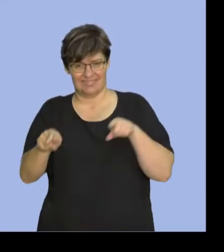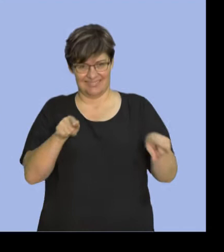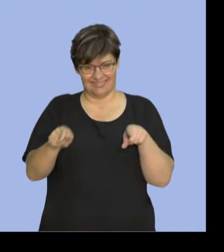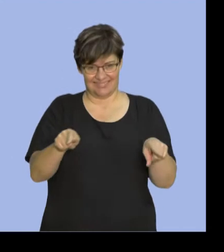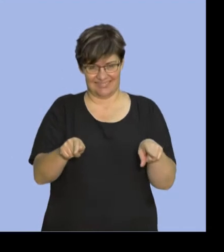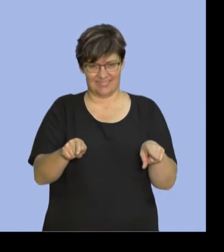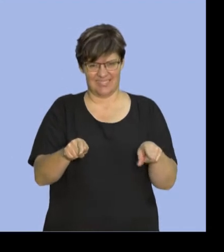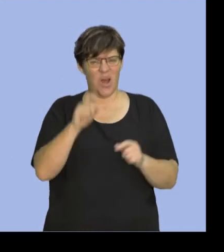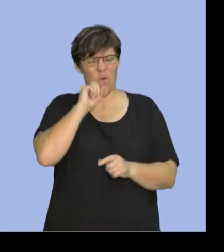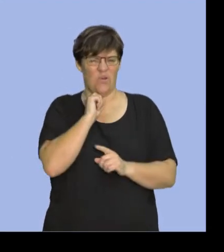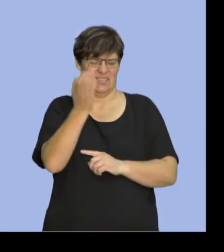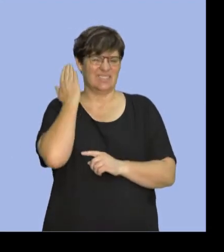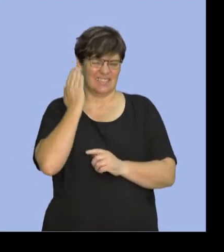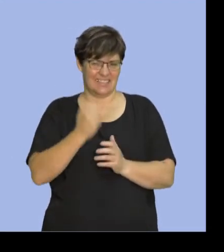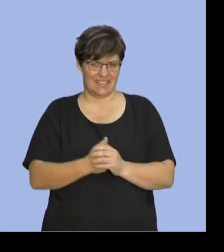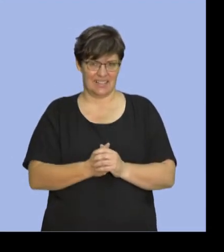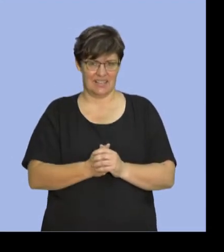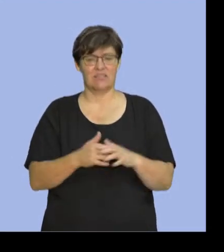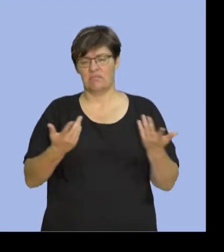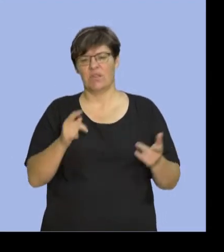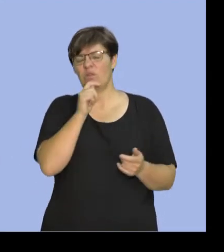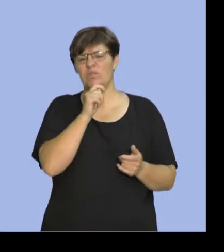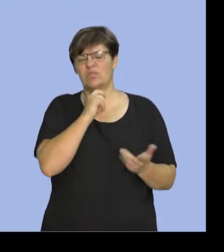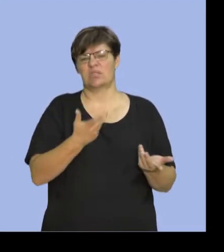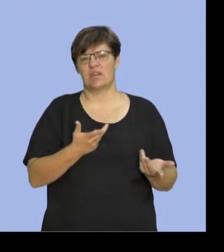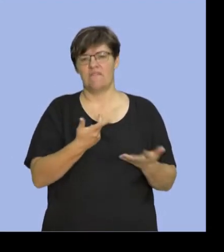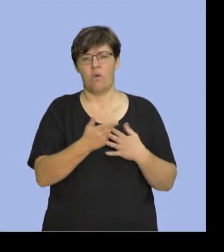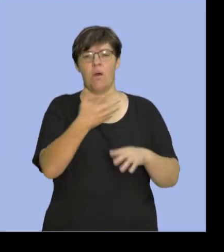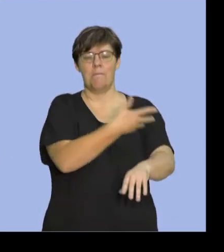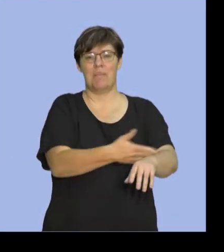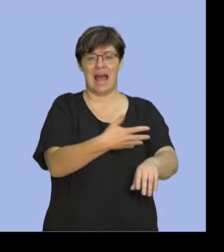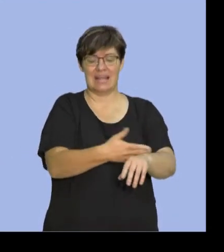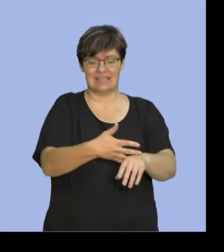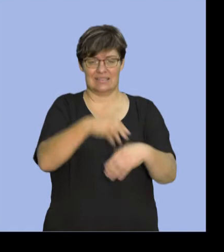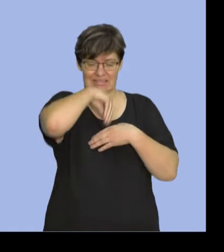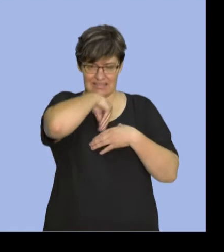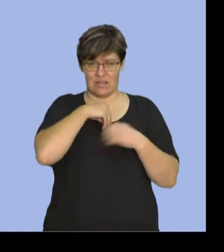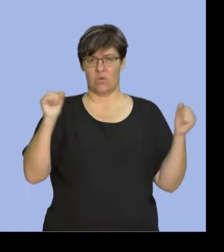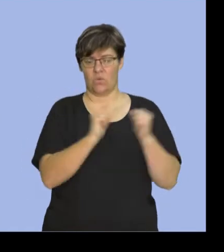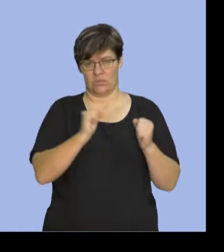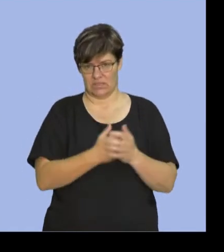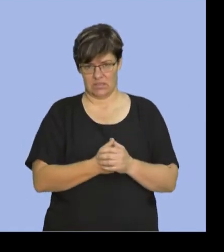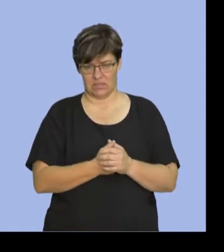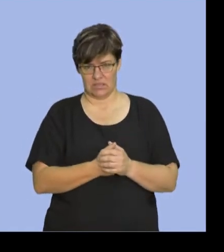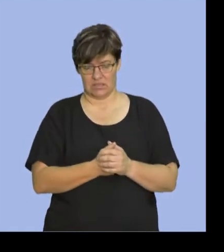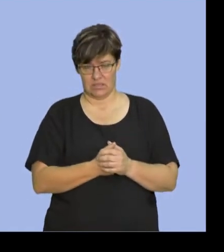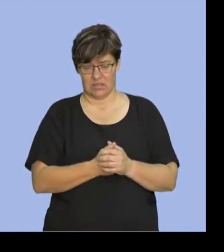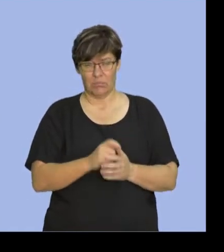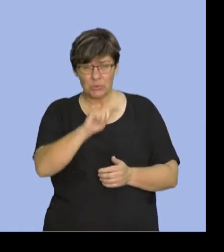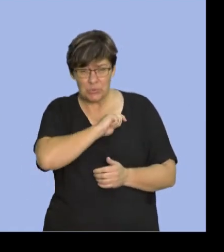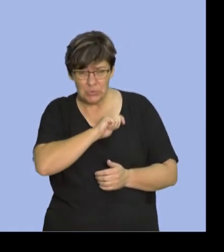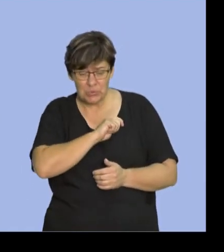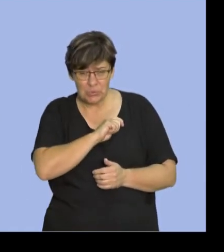quite an old term. It's very casually used in terms of the blood being cold. However, it really does not mean that these